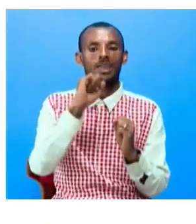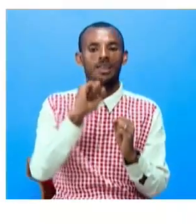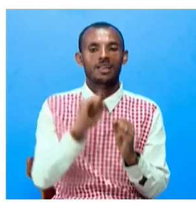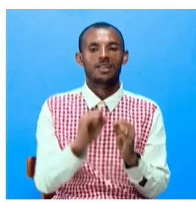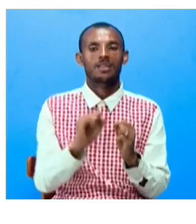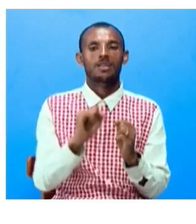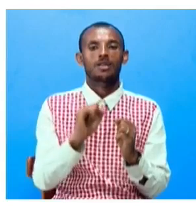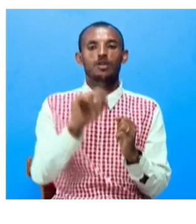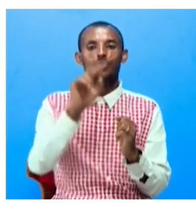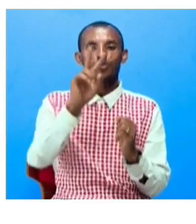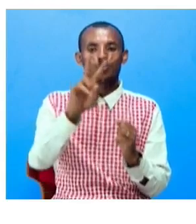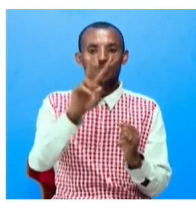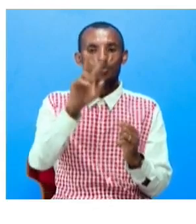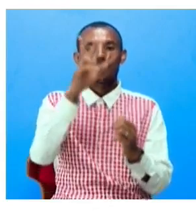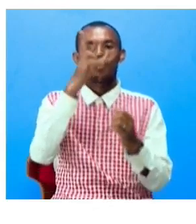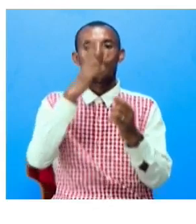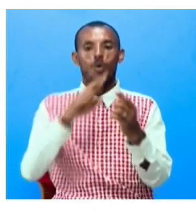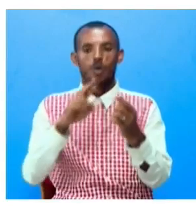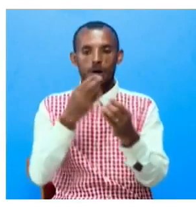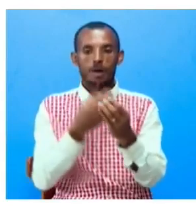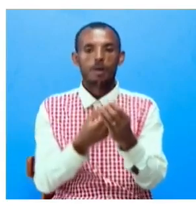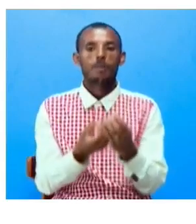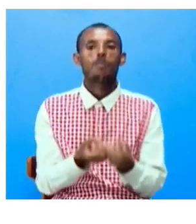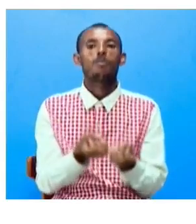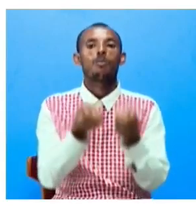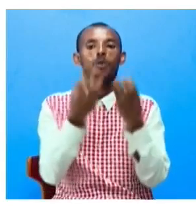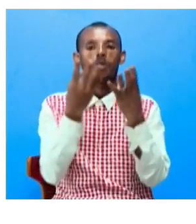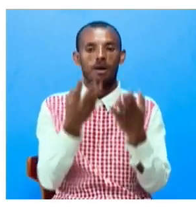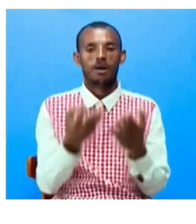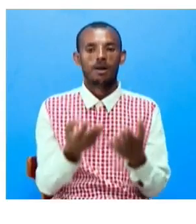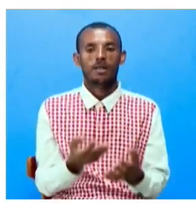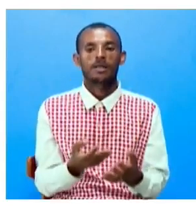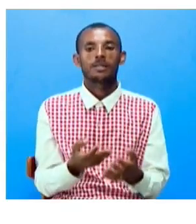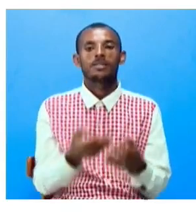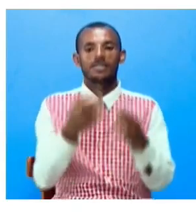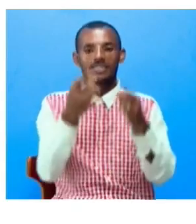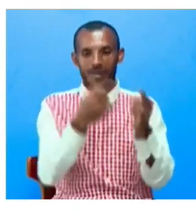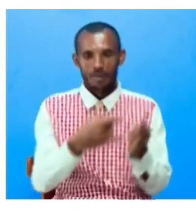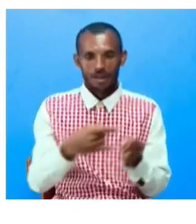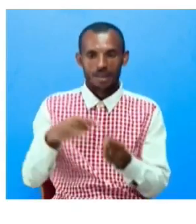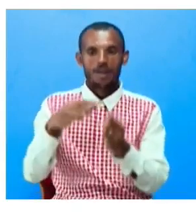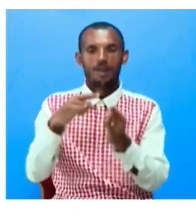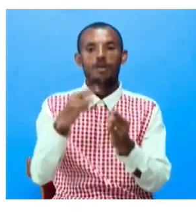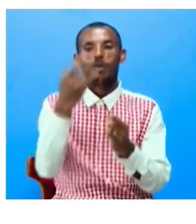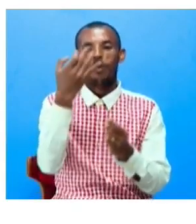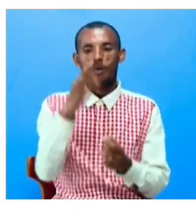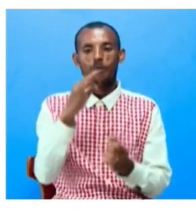two or more, the method of comparing